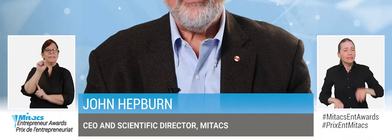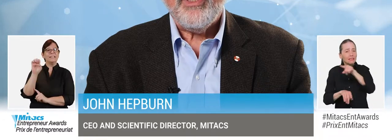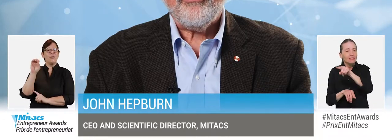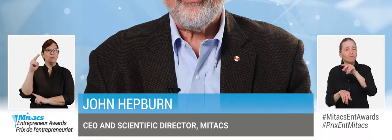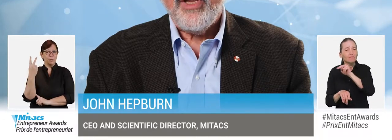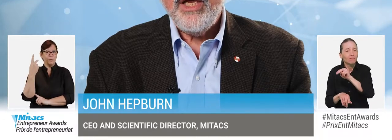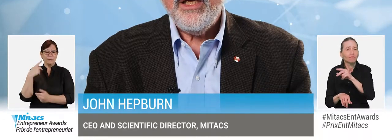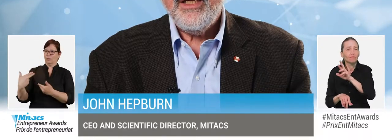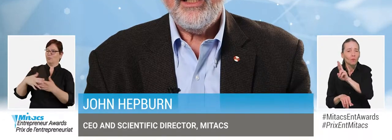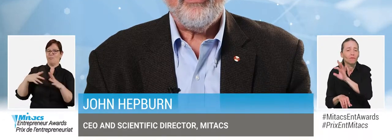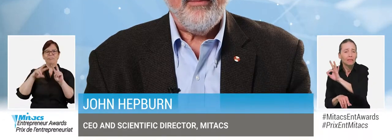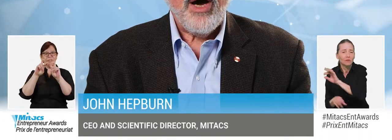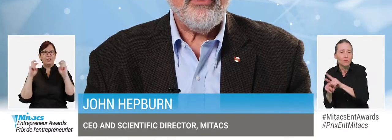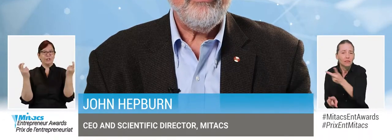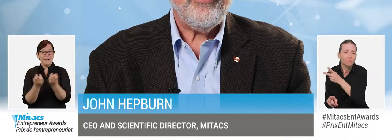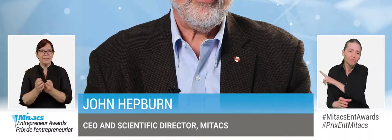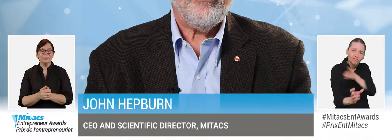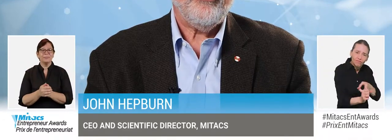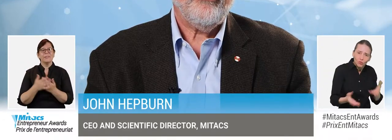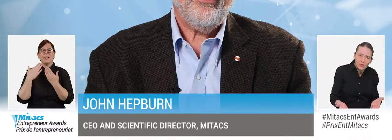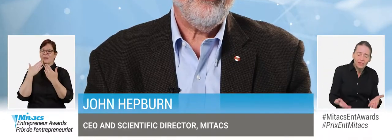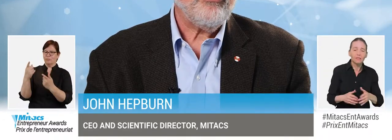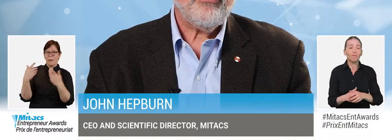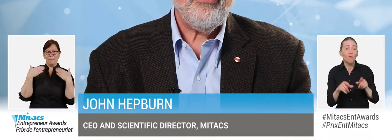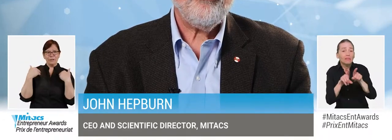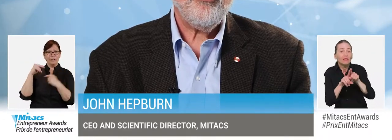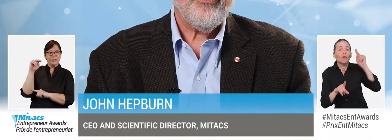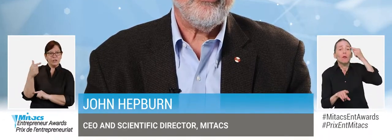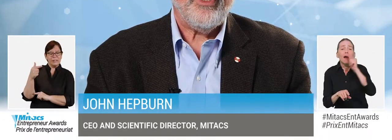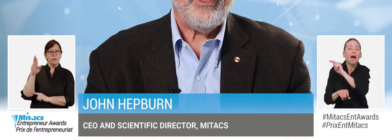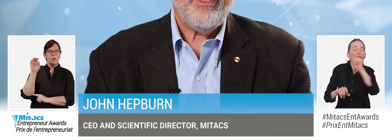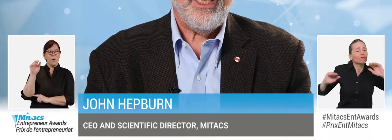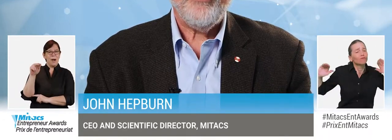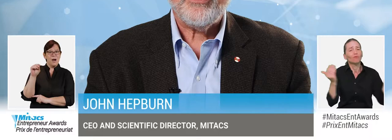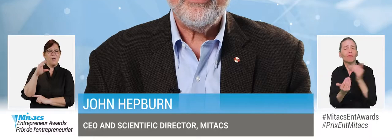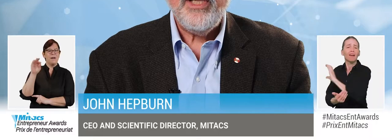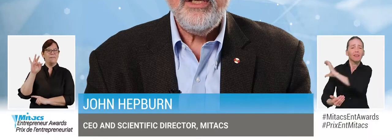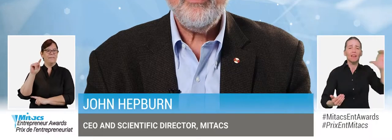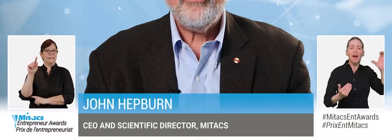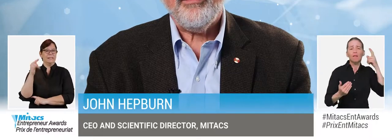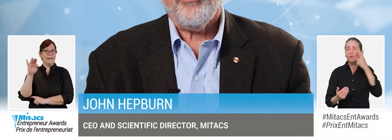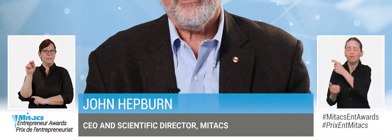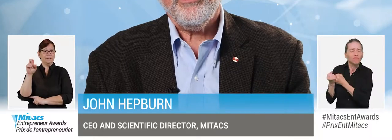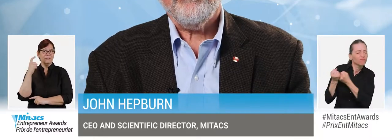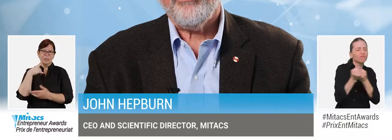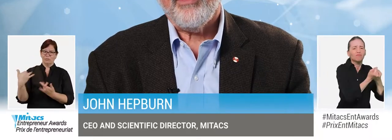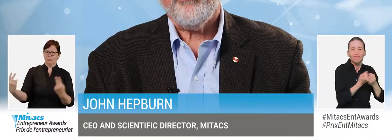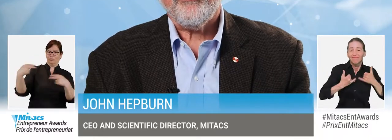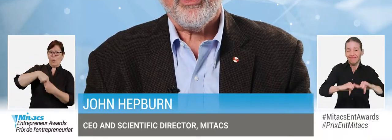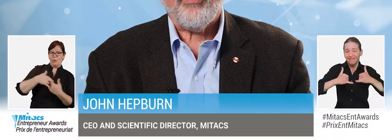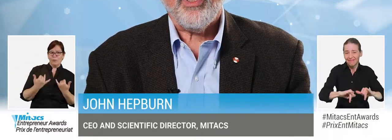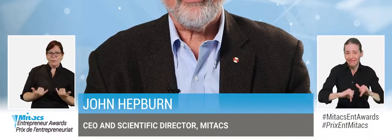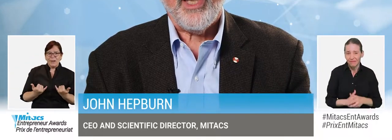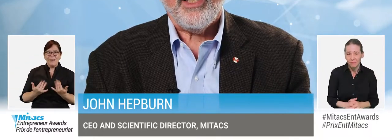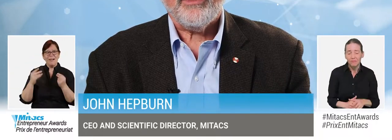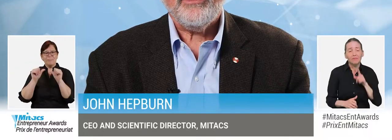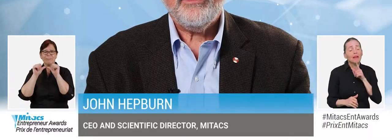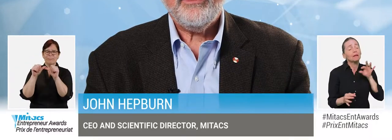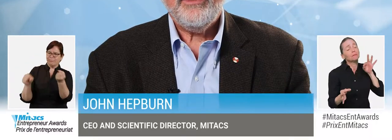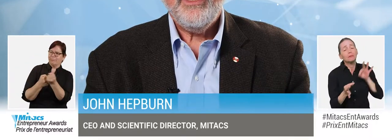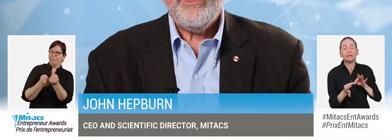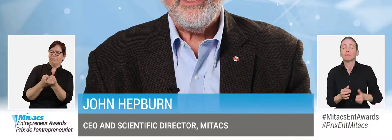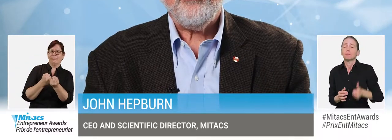thank you to Ministers Ng, Romano and Fitzgibbons for your encouraging words today and the continuing support from governments across